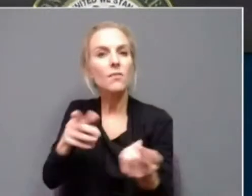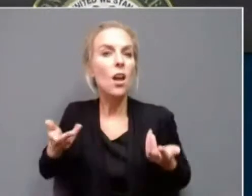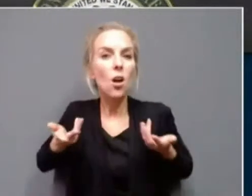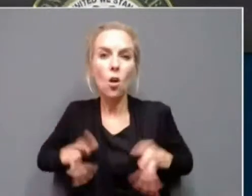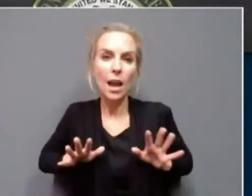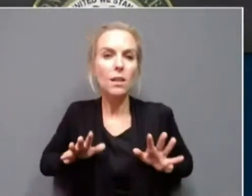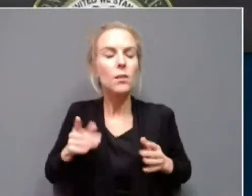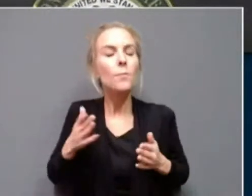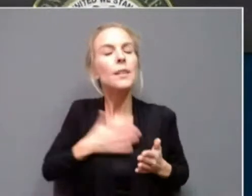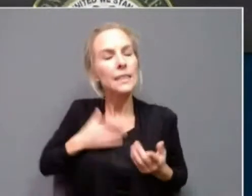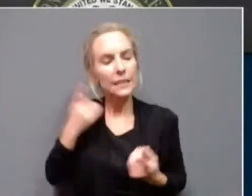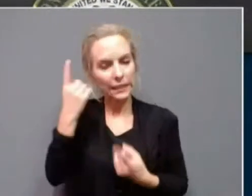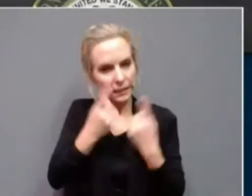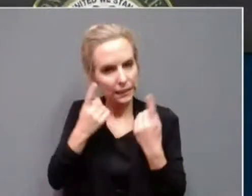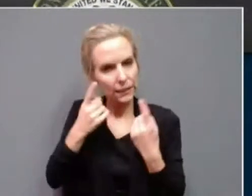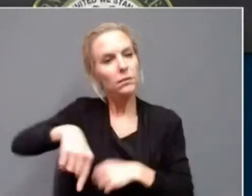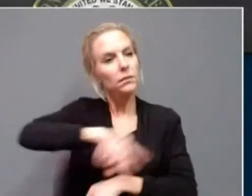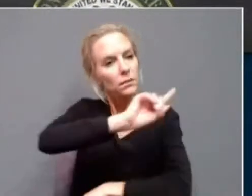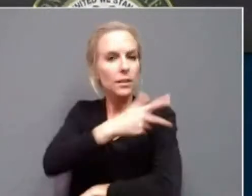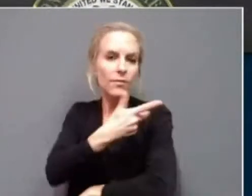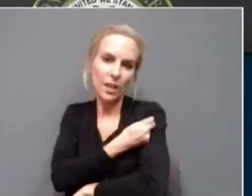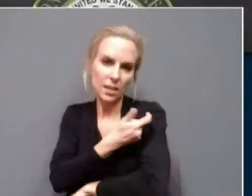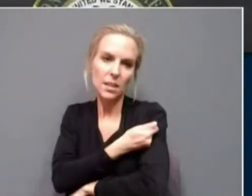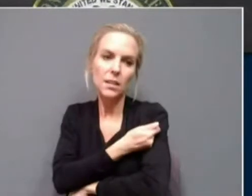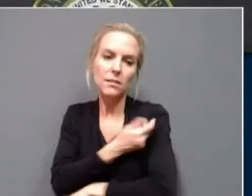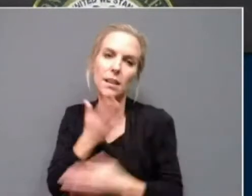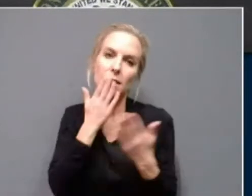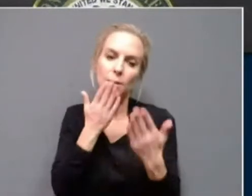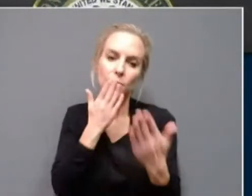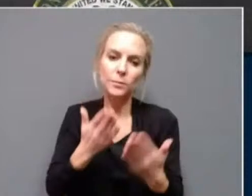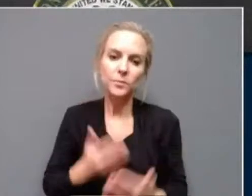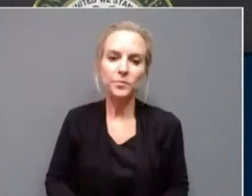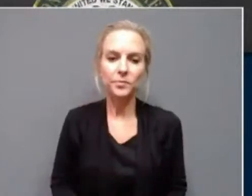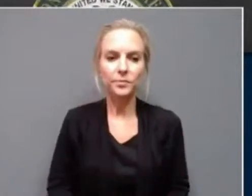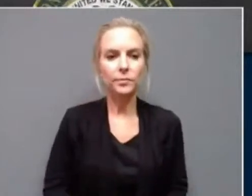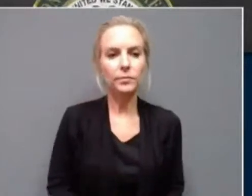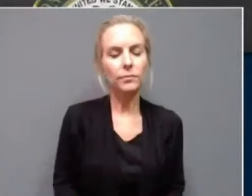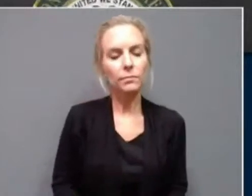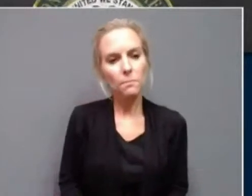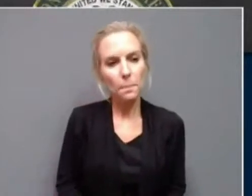consider getting your vaccination. Thank you.